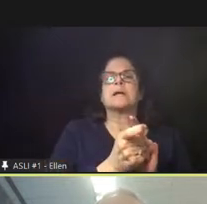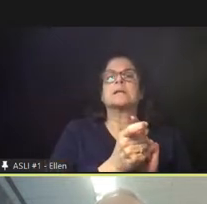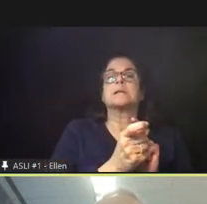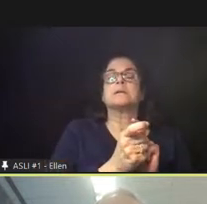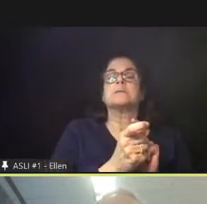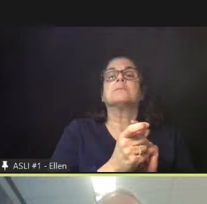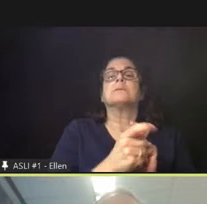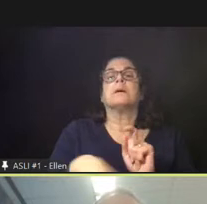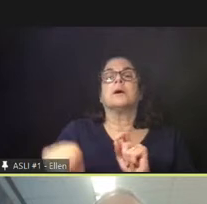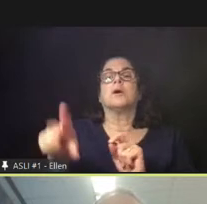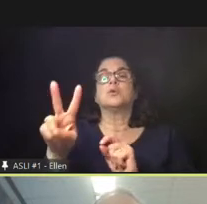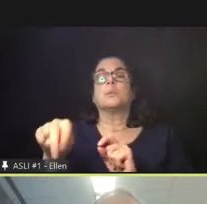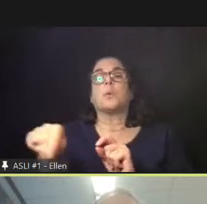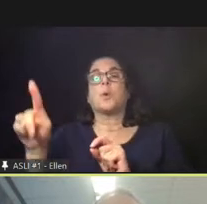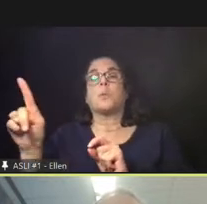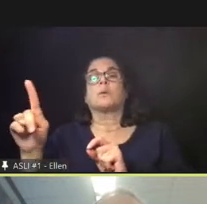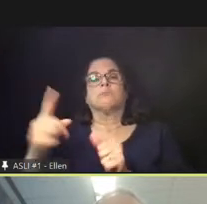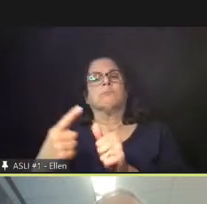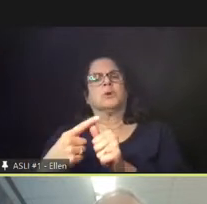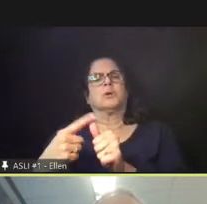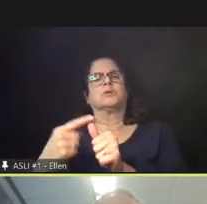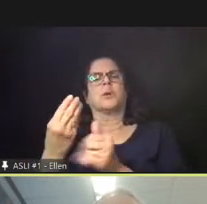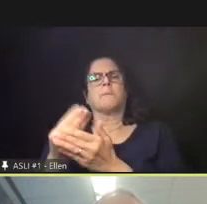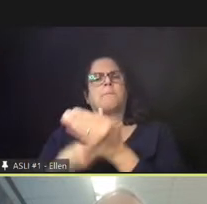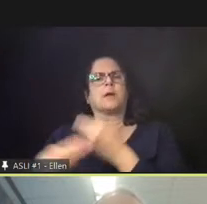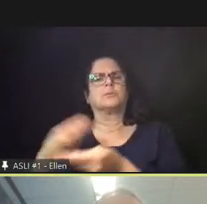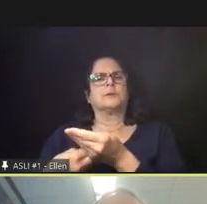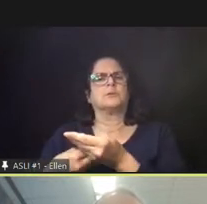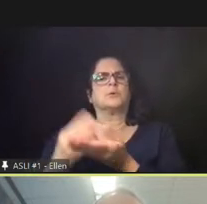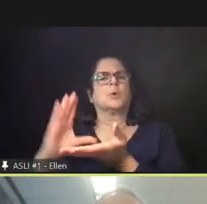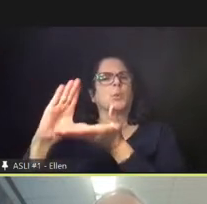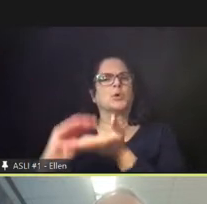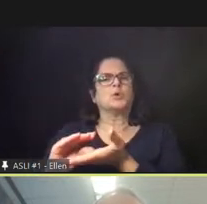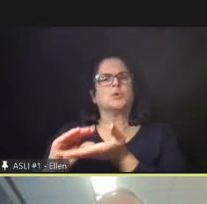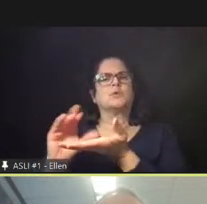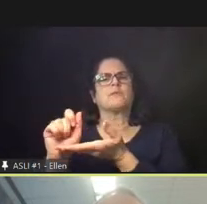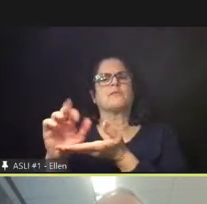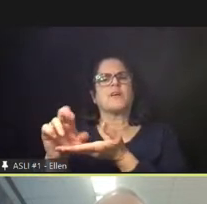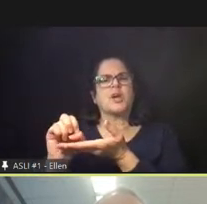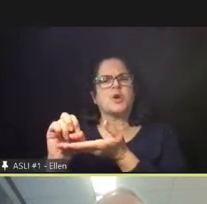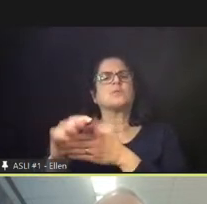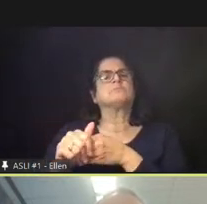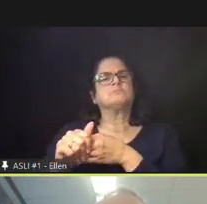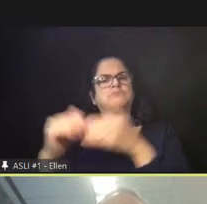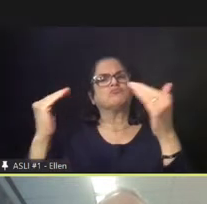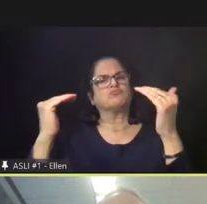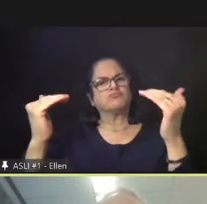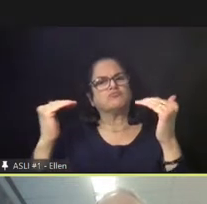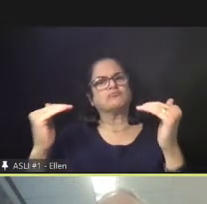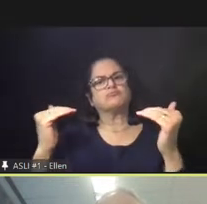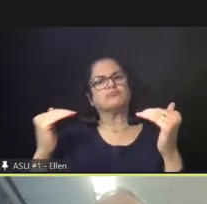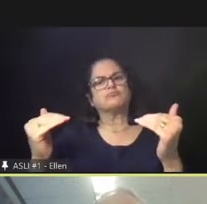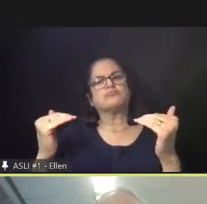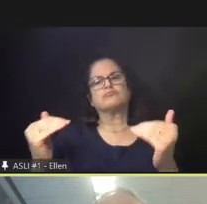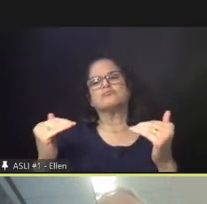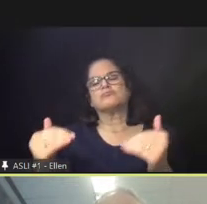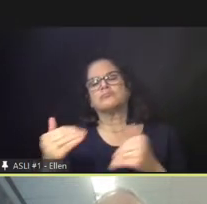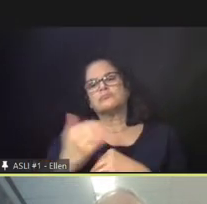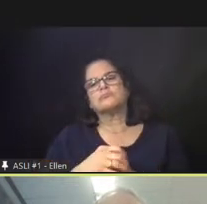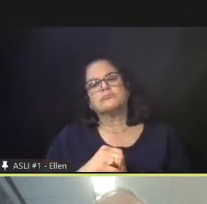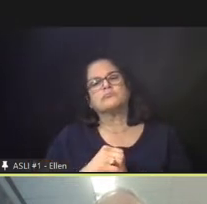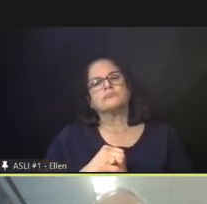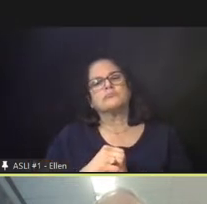budget. Reduced fare subsidy coming in as expected, and non-farebox totals coming in better than budgeted by